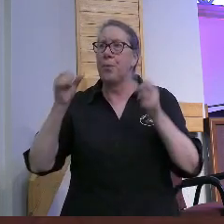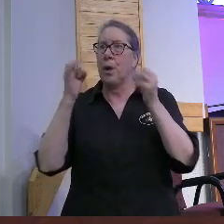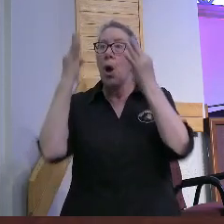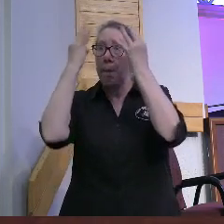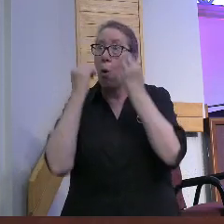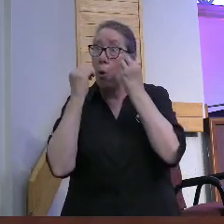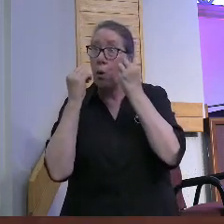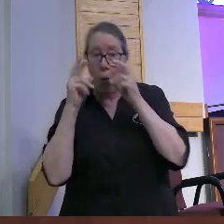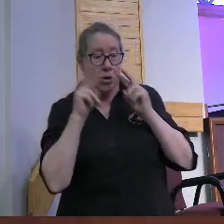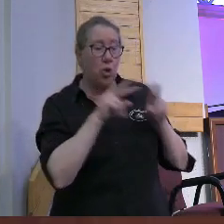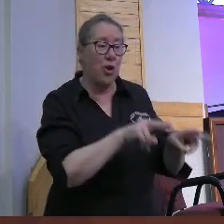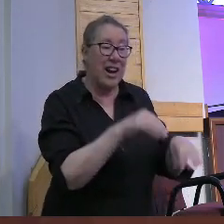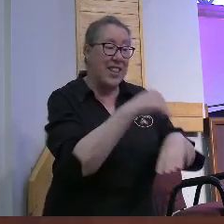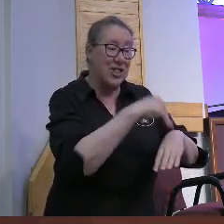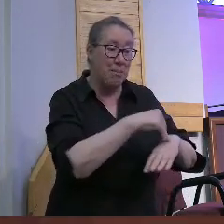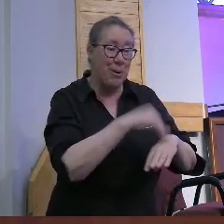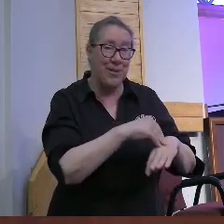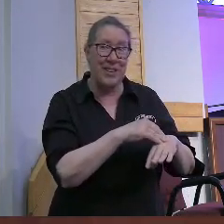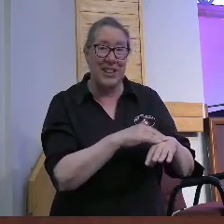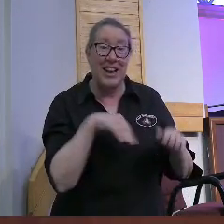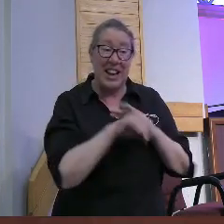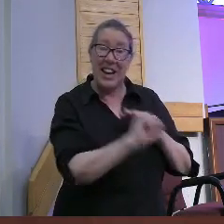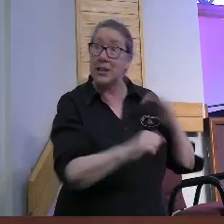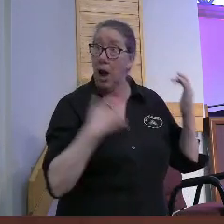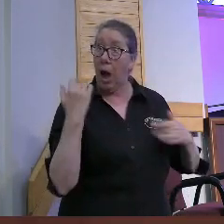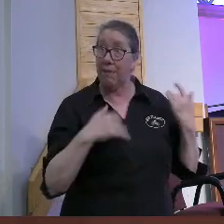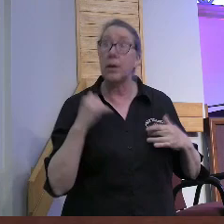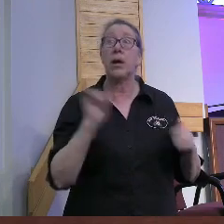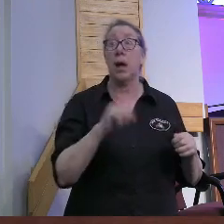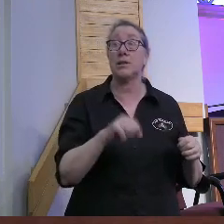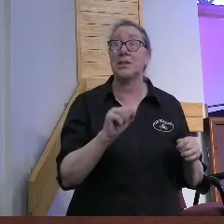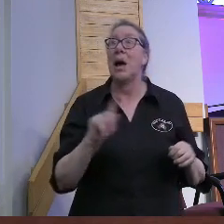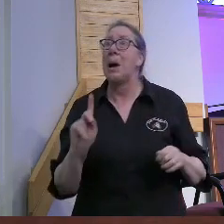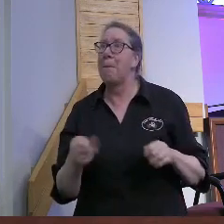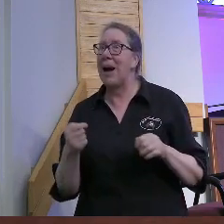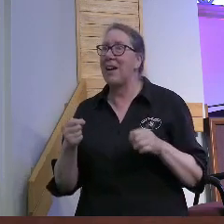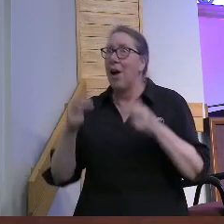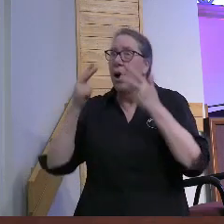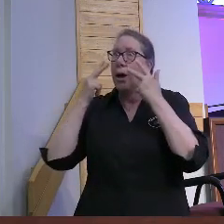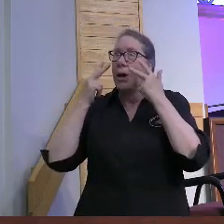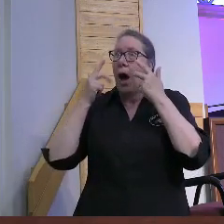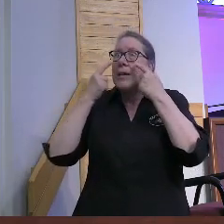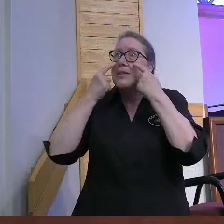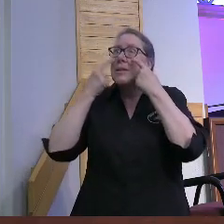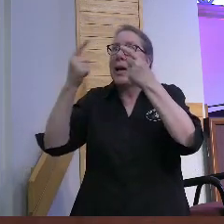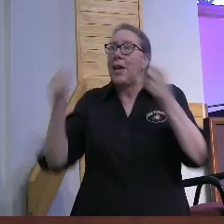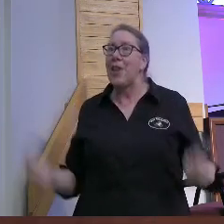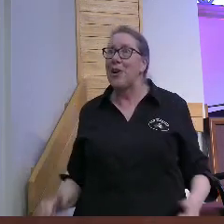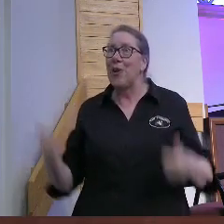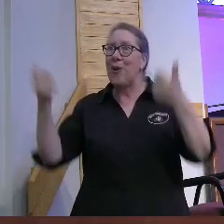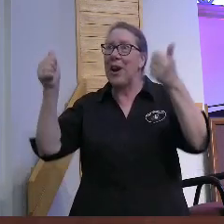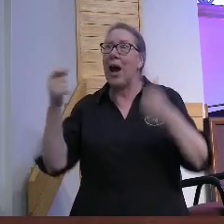the troubles that I got now are nothing compared to the glory which shall be revealed in us when we get over to the other